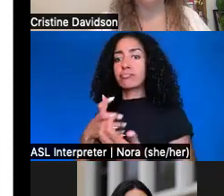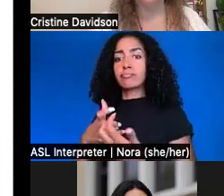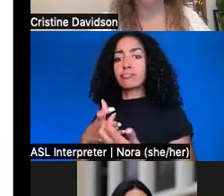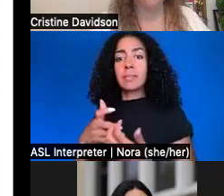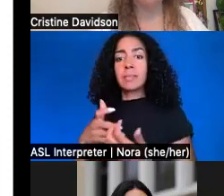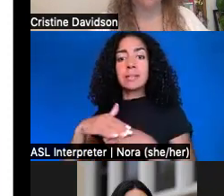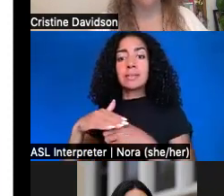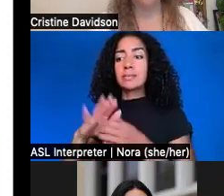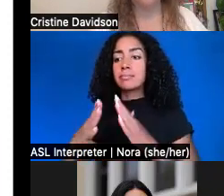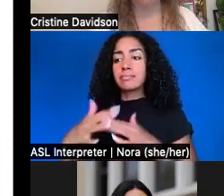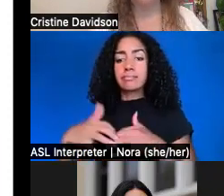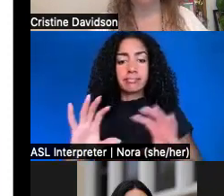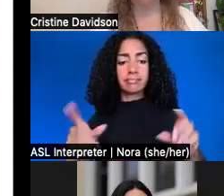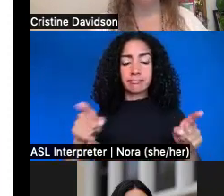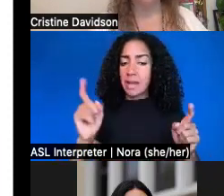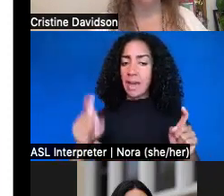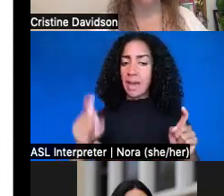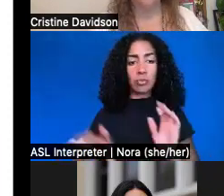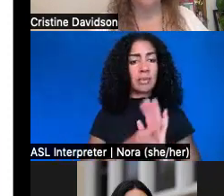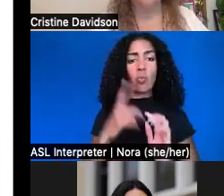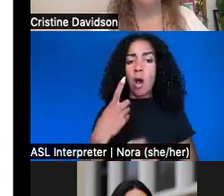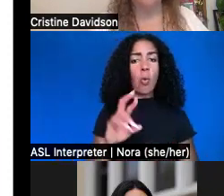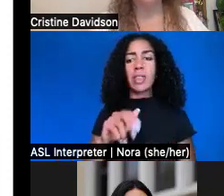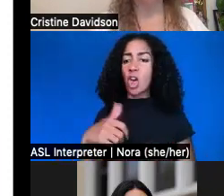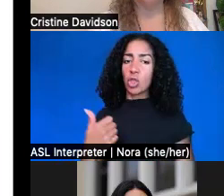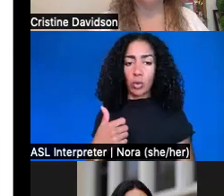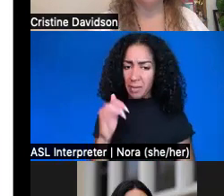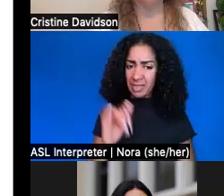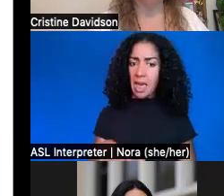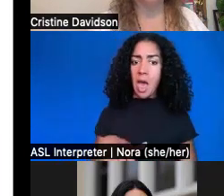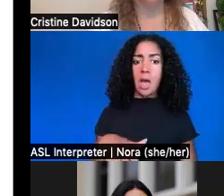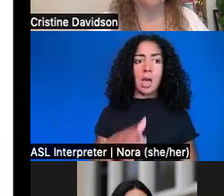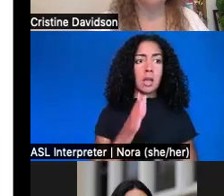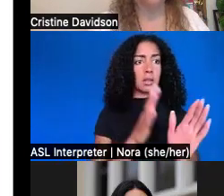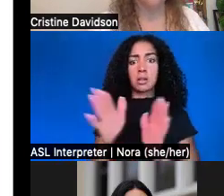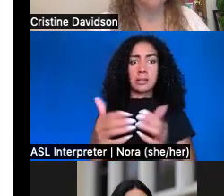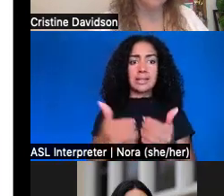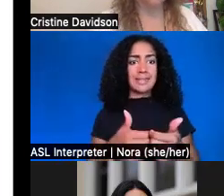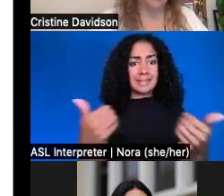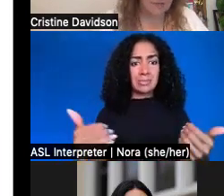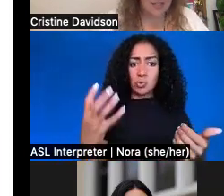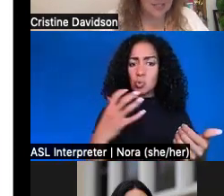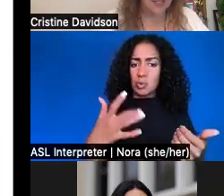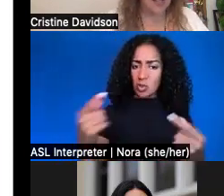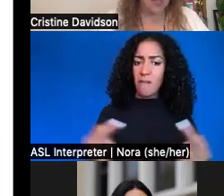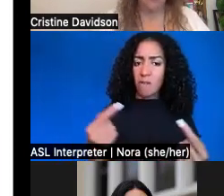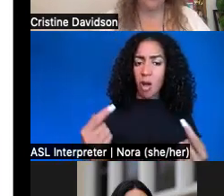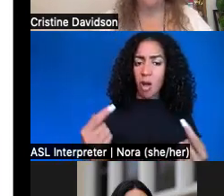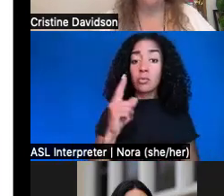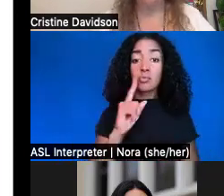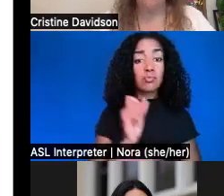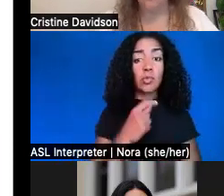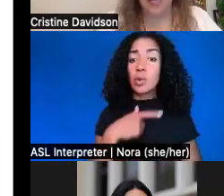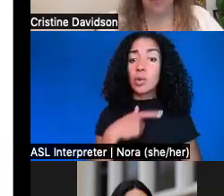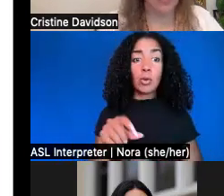and we don't have to choose. If we're, if we have the support around us, we don't have to choose. And in our advocacy, we